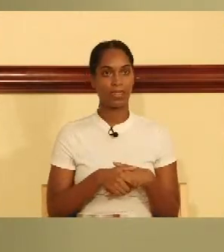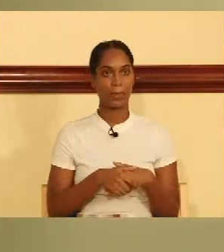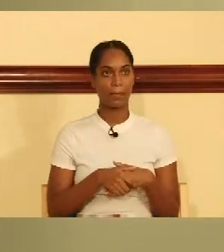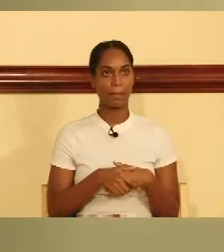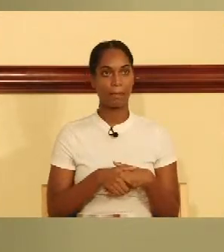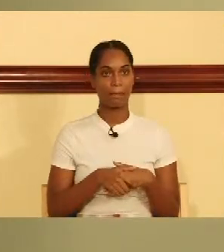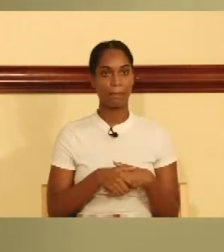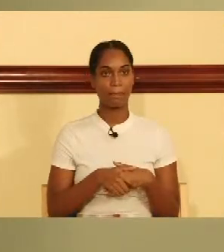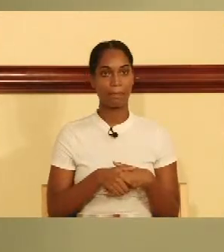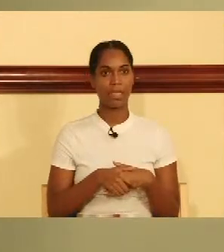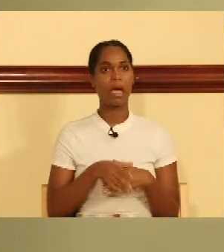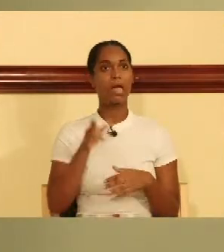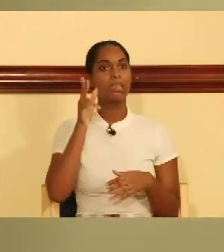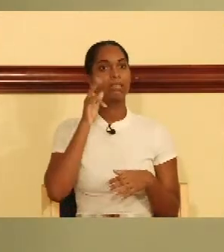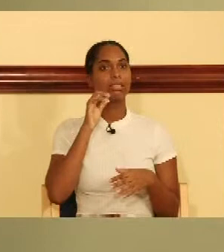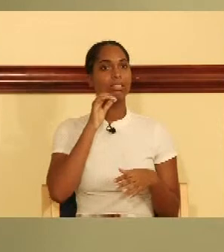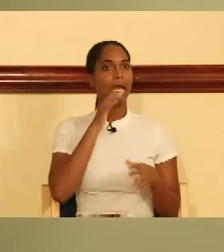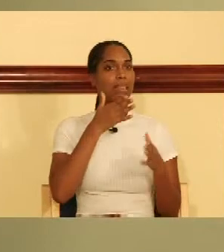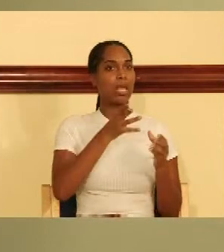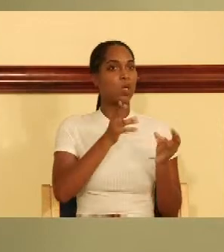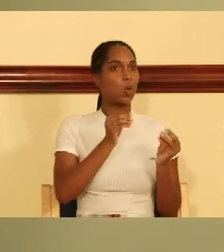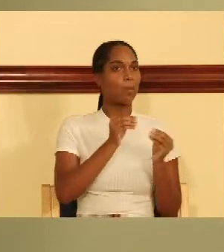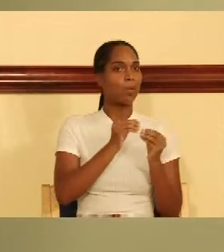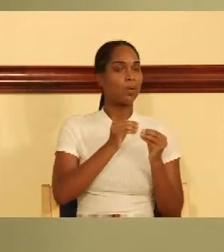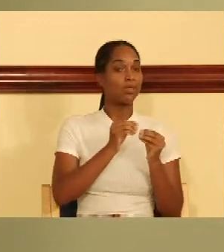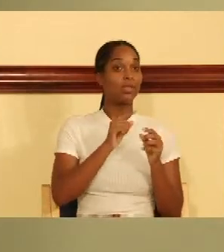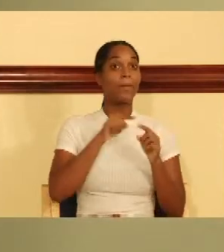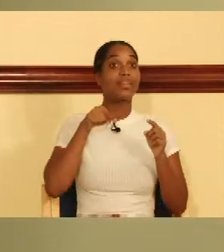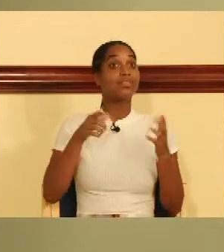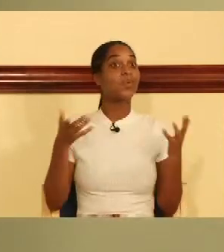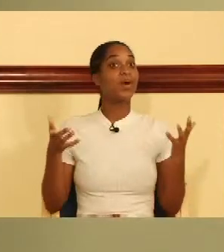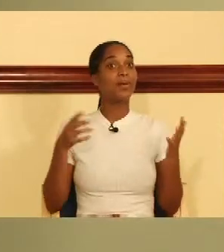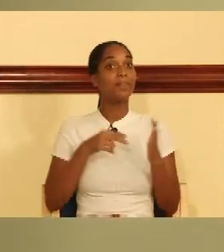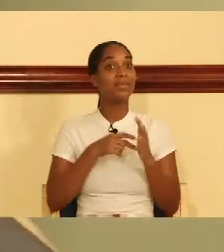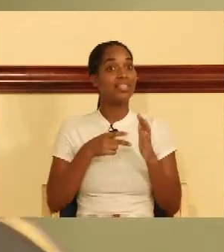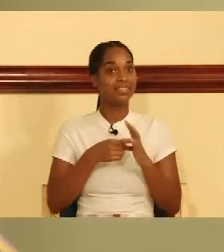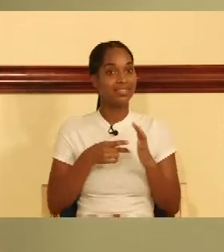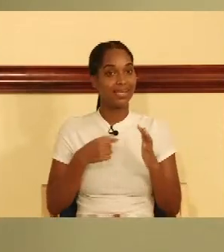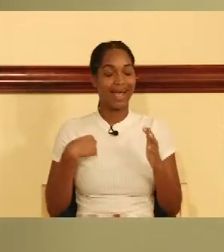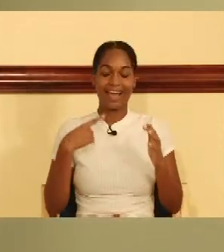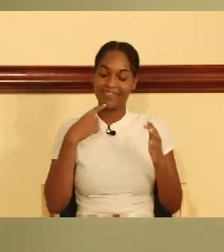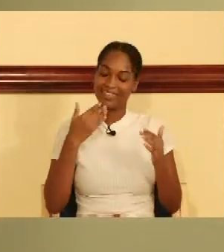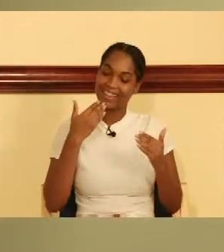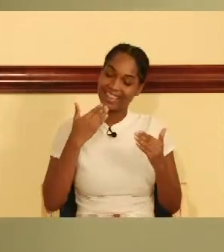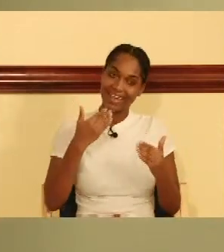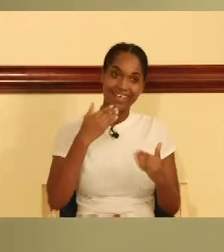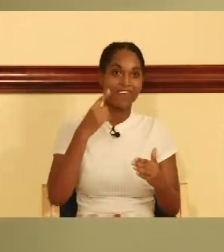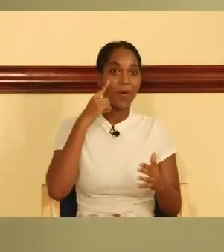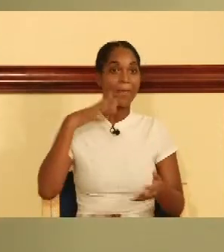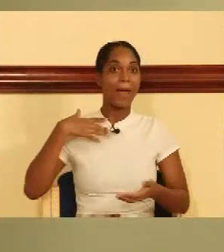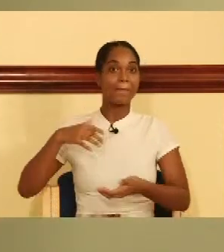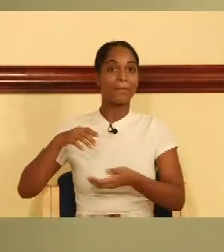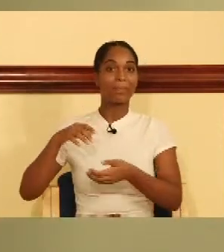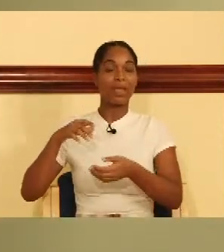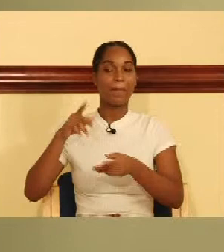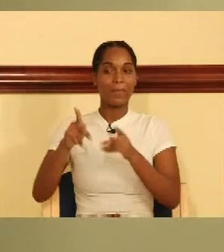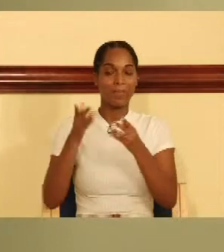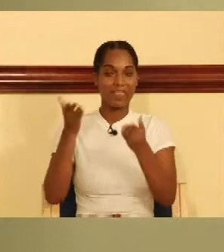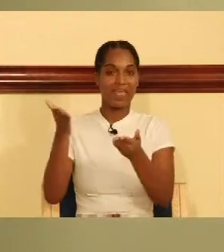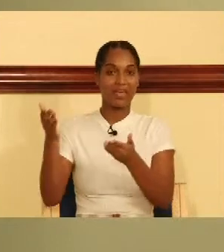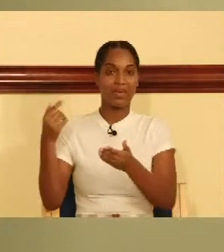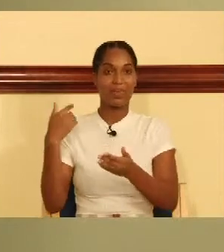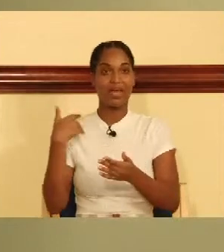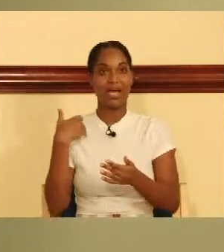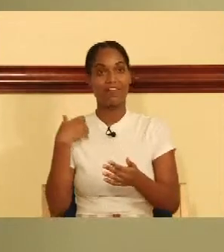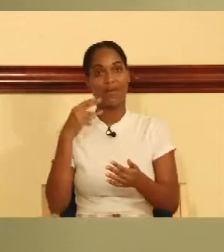Oh, and I'm hearing we don't have Yannick, which means at this juncture, I have to say thank you to my panelists. We had Yannick